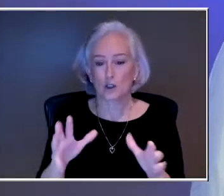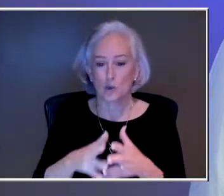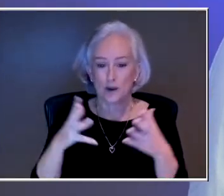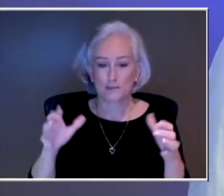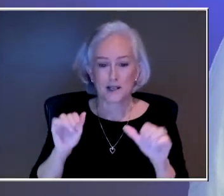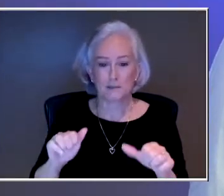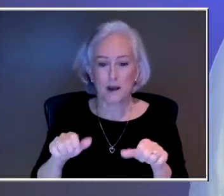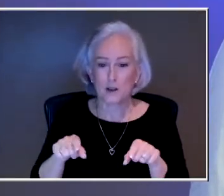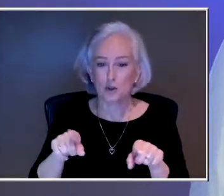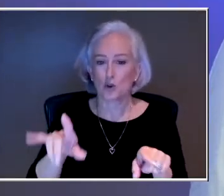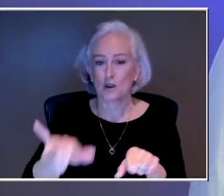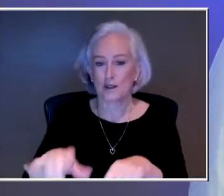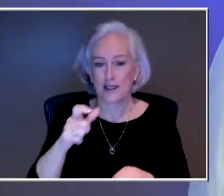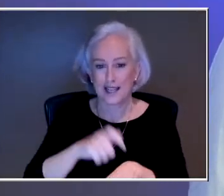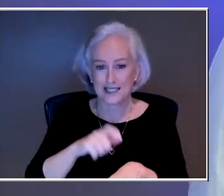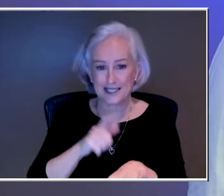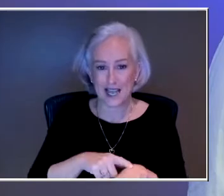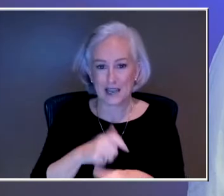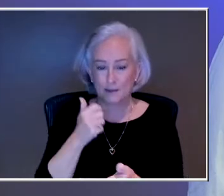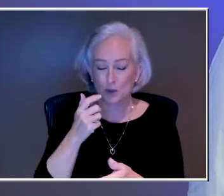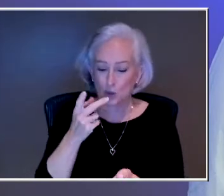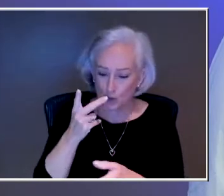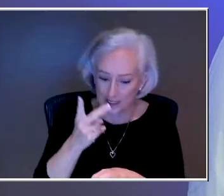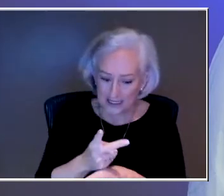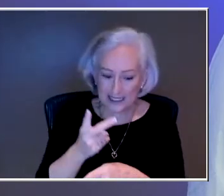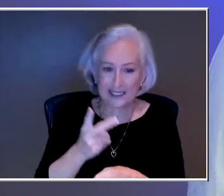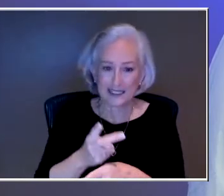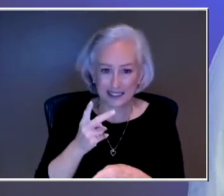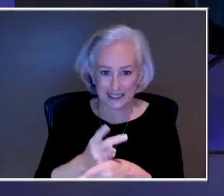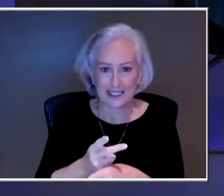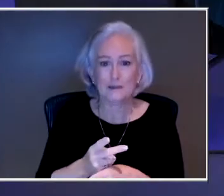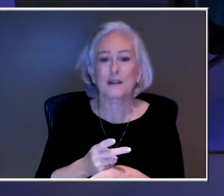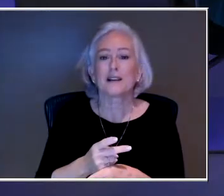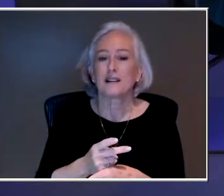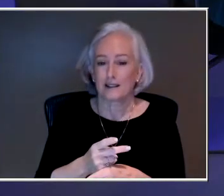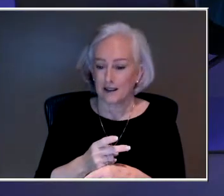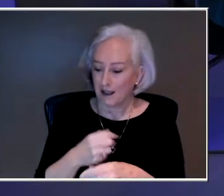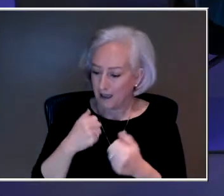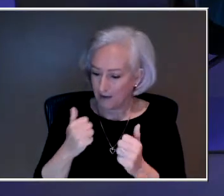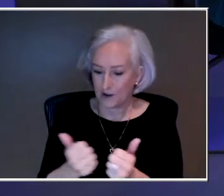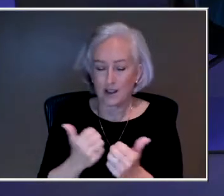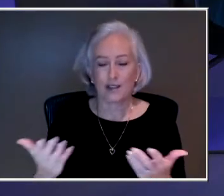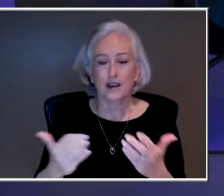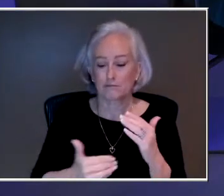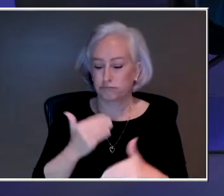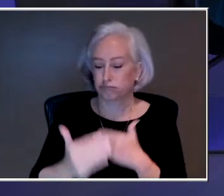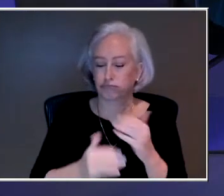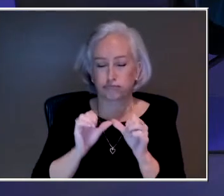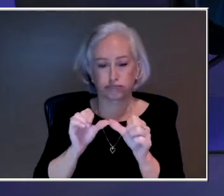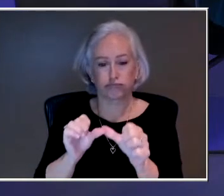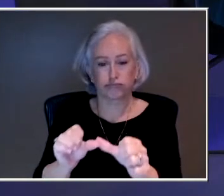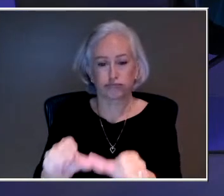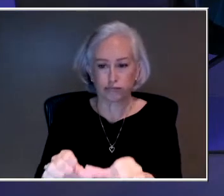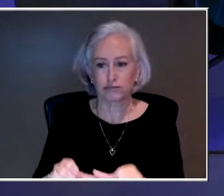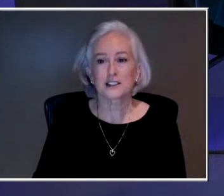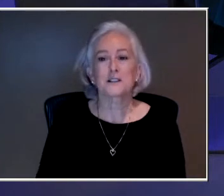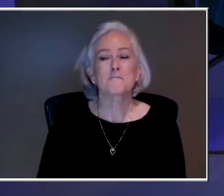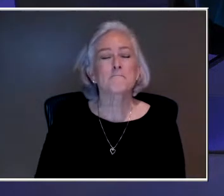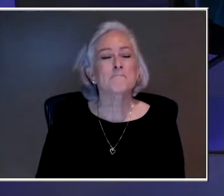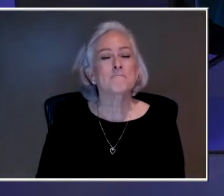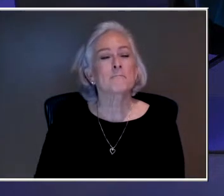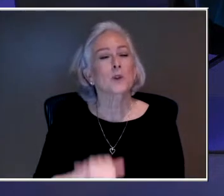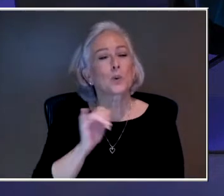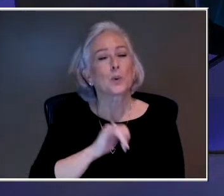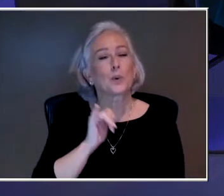to keep the needle moving and the cancer care being done. So yeah, quite an orchestrated operation, literally. How effective is